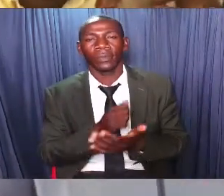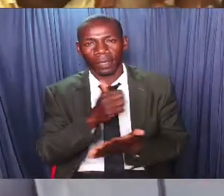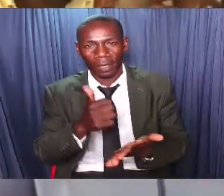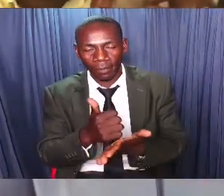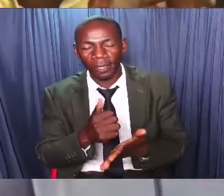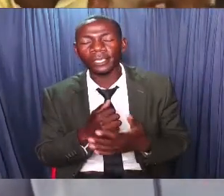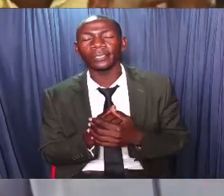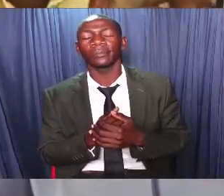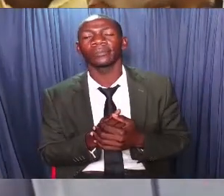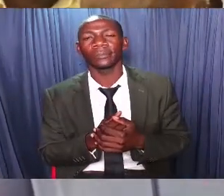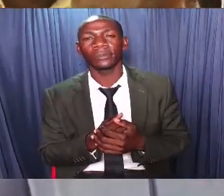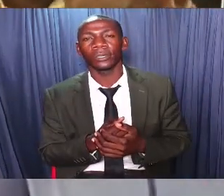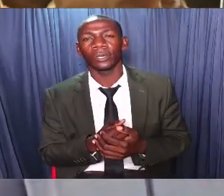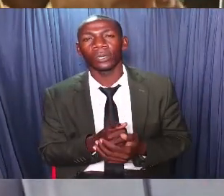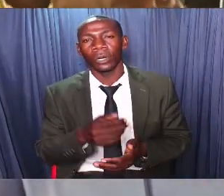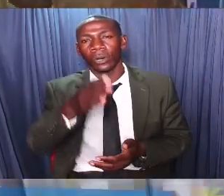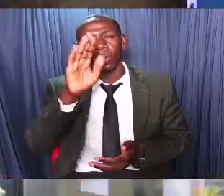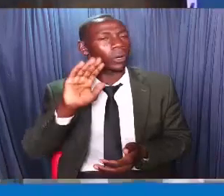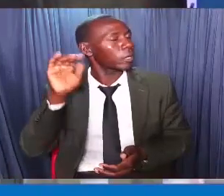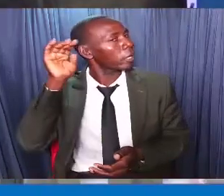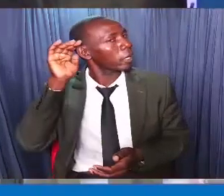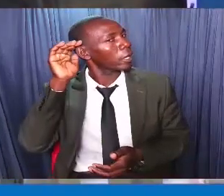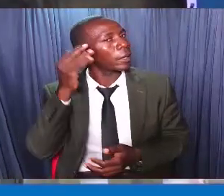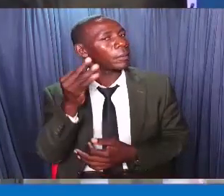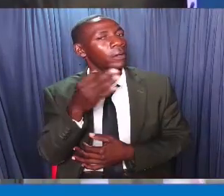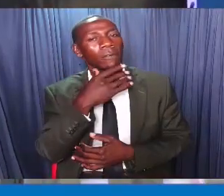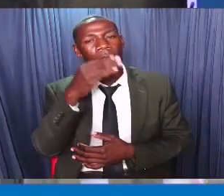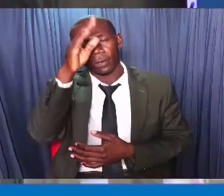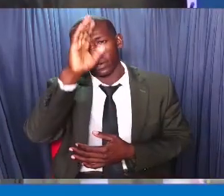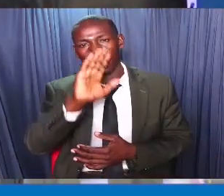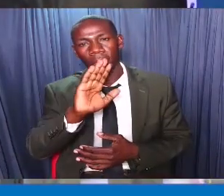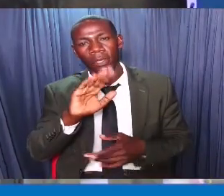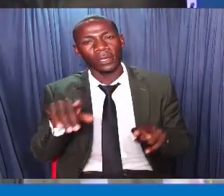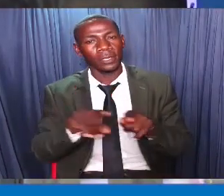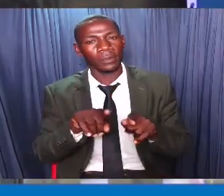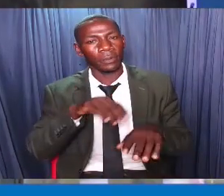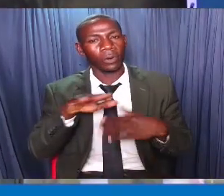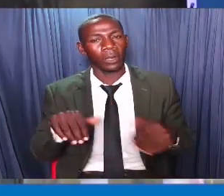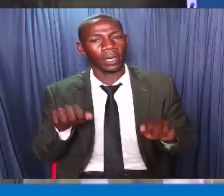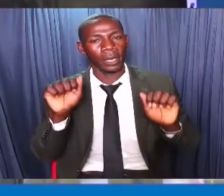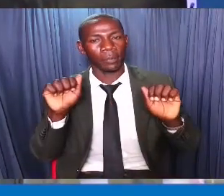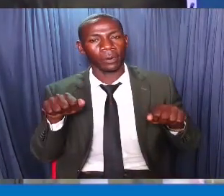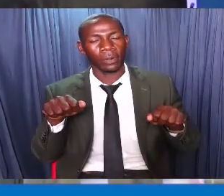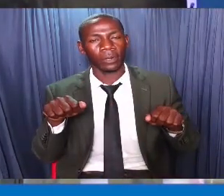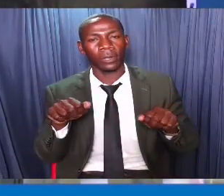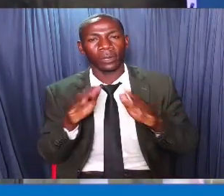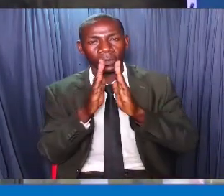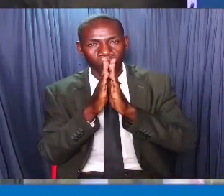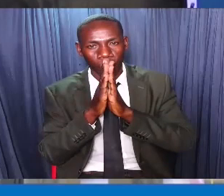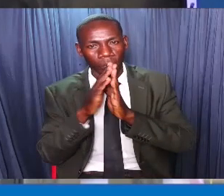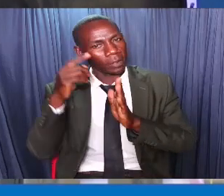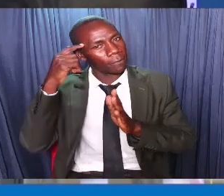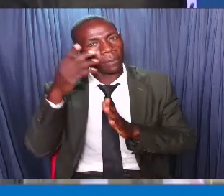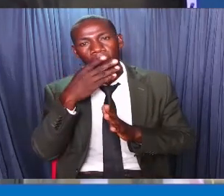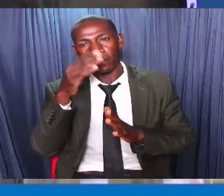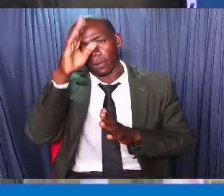Amen. Amen. Mungu anamsikia mtumishi wake sana. God hears his servant so much. Na sisi sote tujaliwe. And all of us to be enabled. Kumuombea mtumishi wa Mungu.